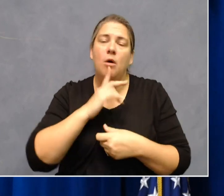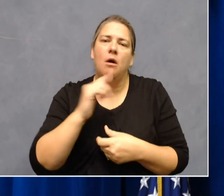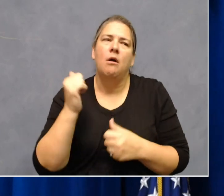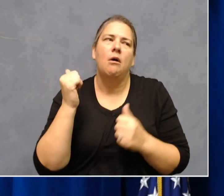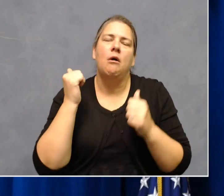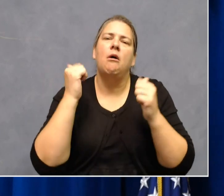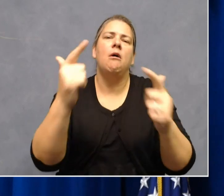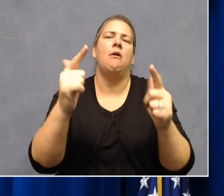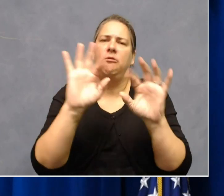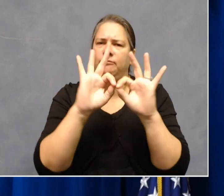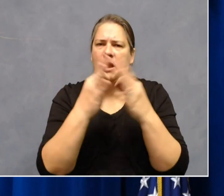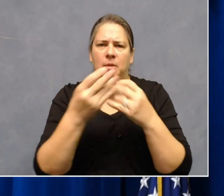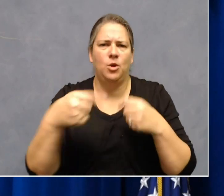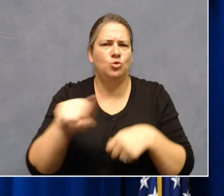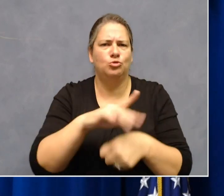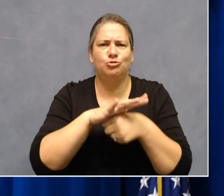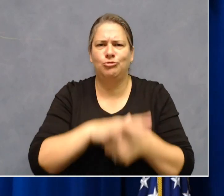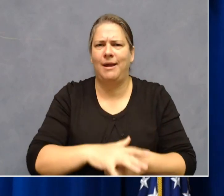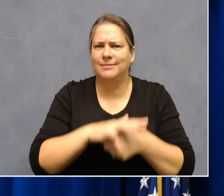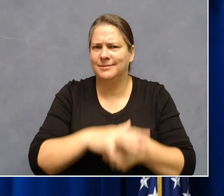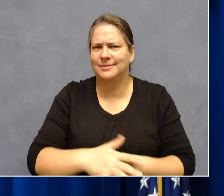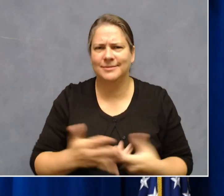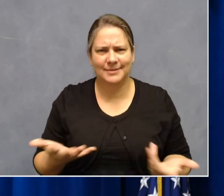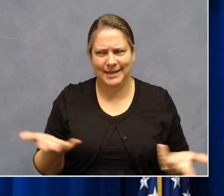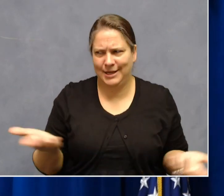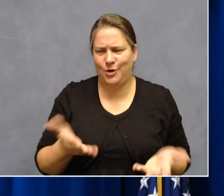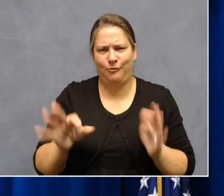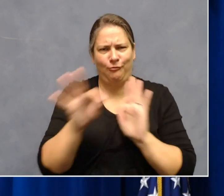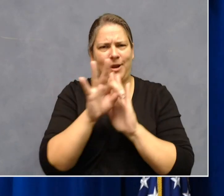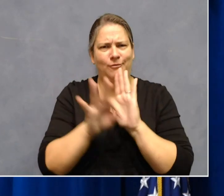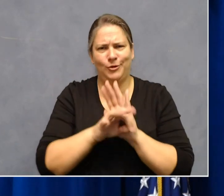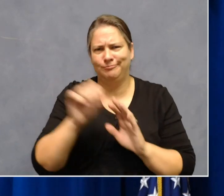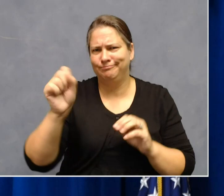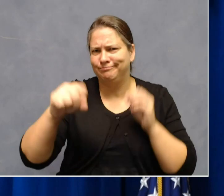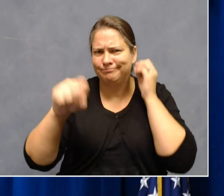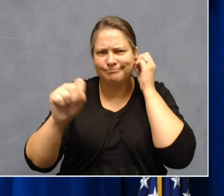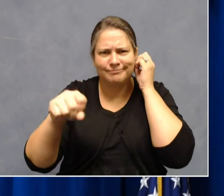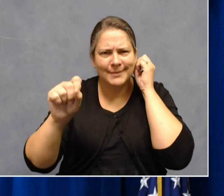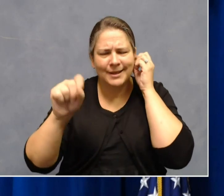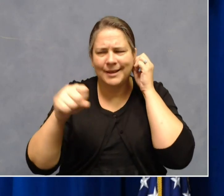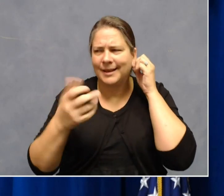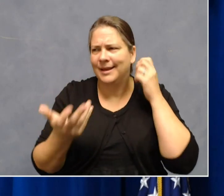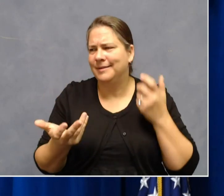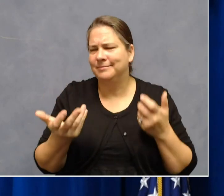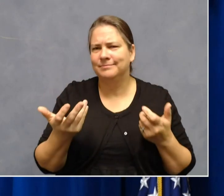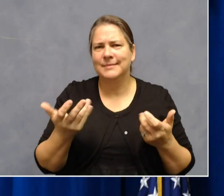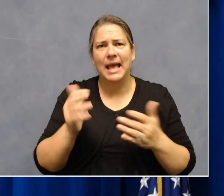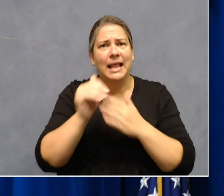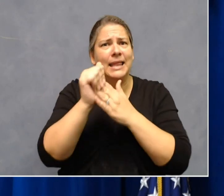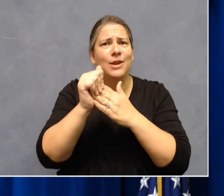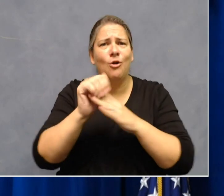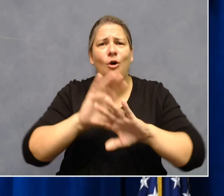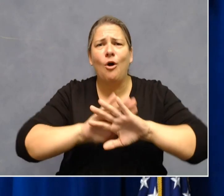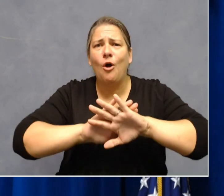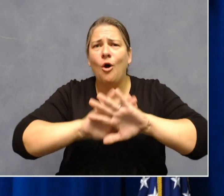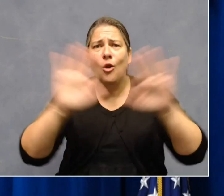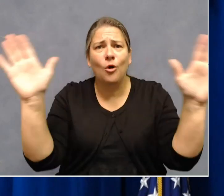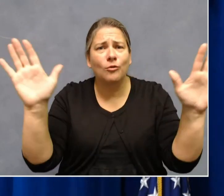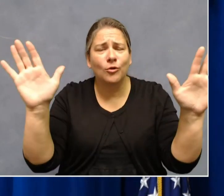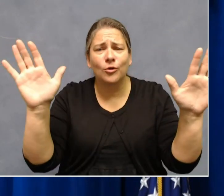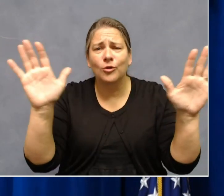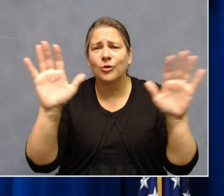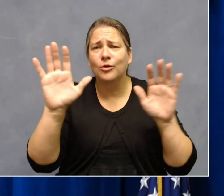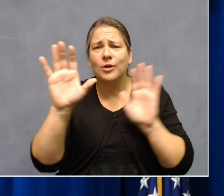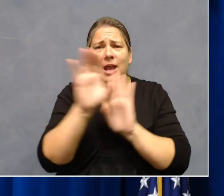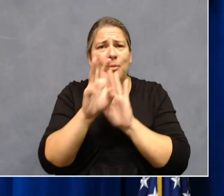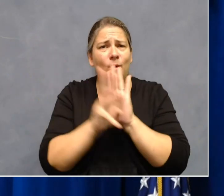with here in Frankfort. And I know our leaders across the Commonwealth are dealing with. When